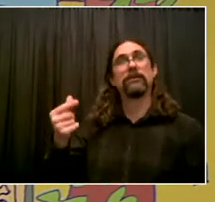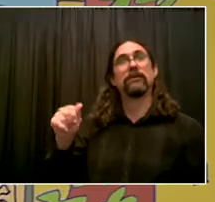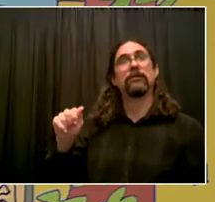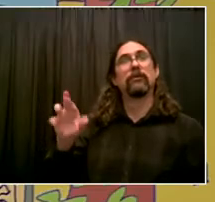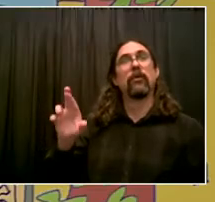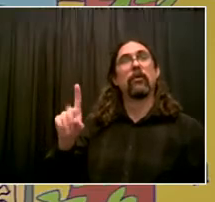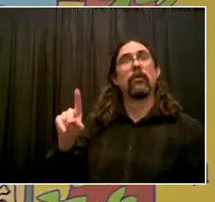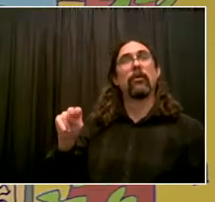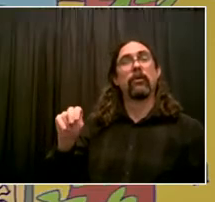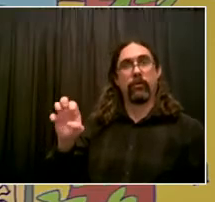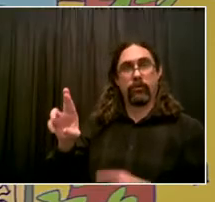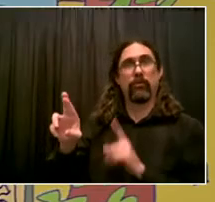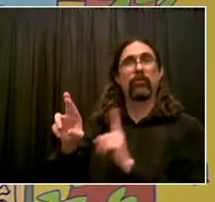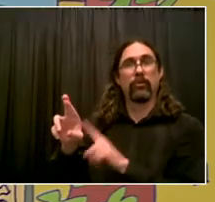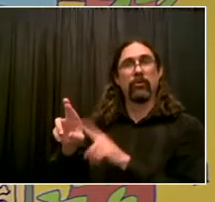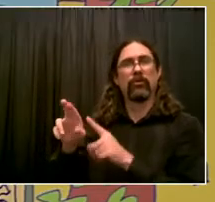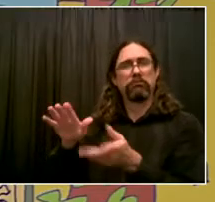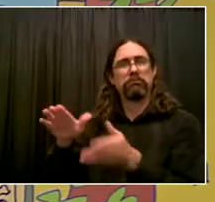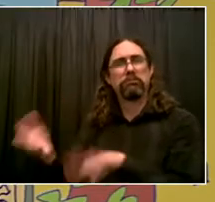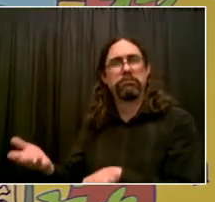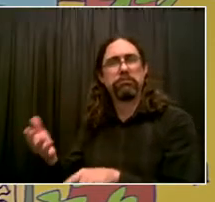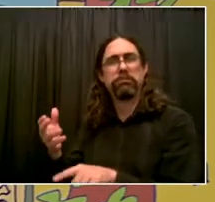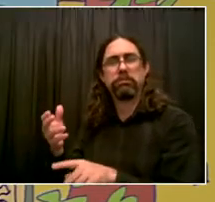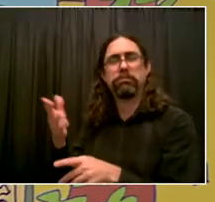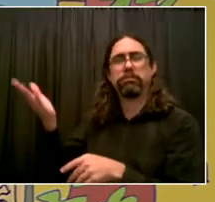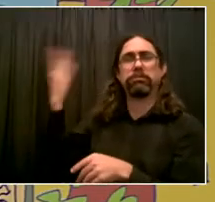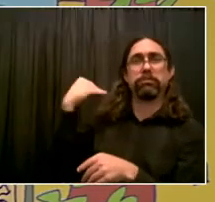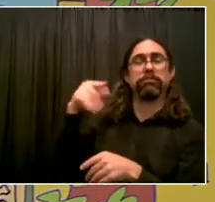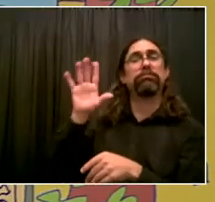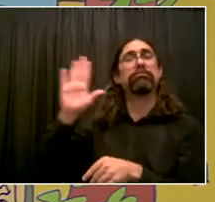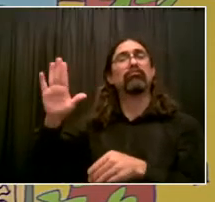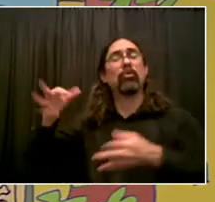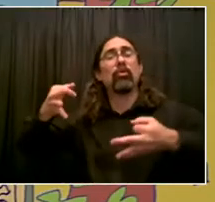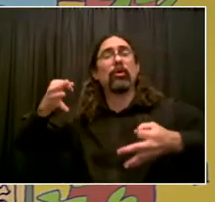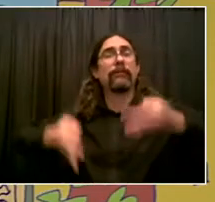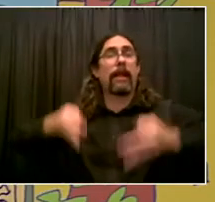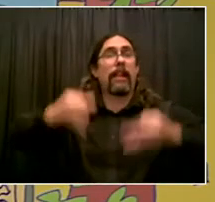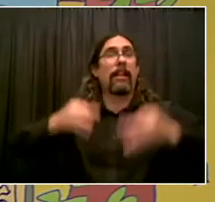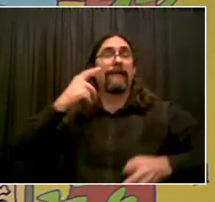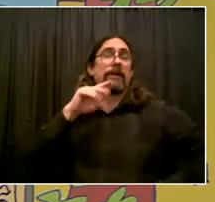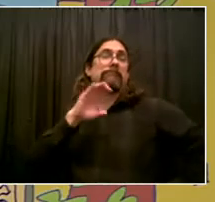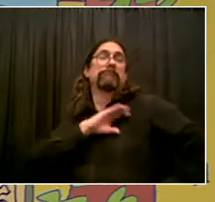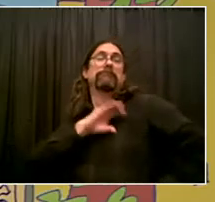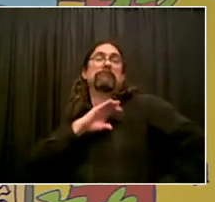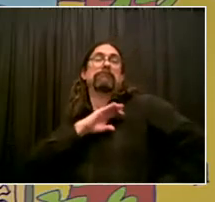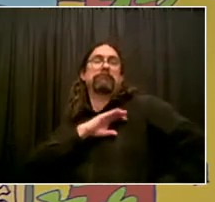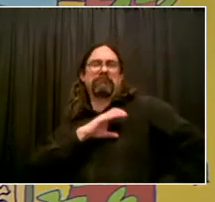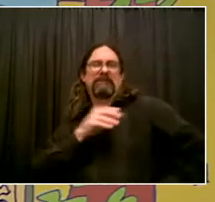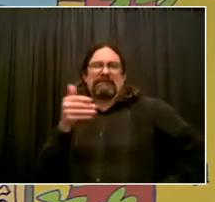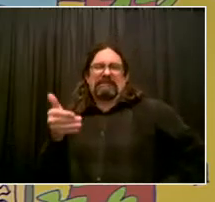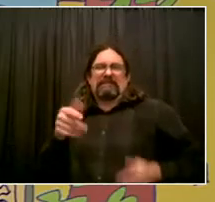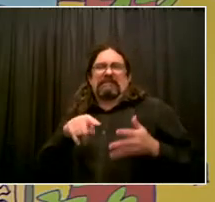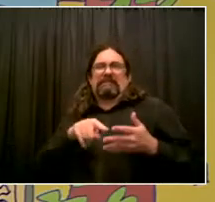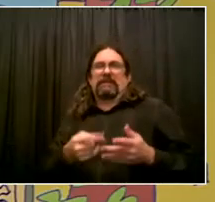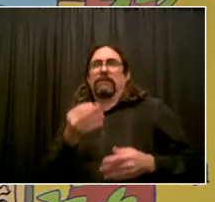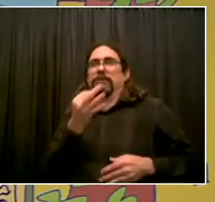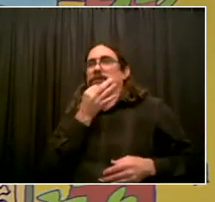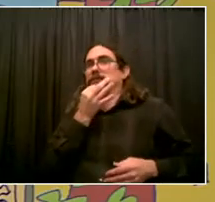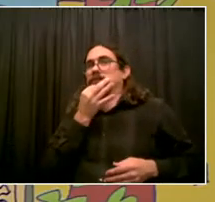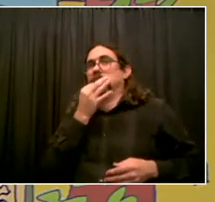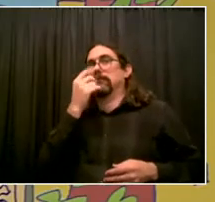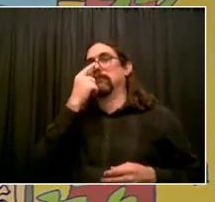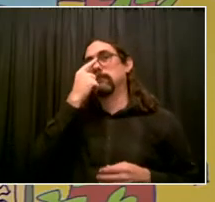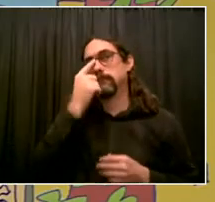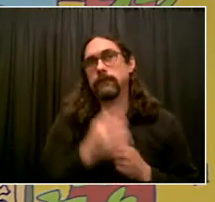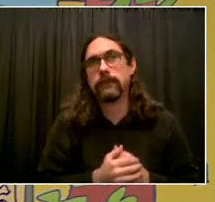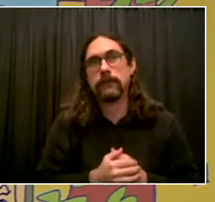you're not being required to testify in it. Nonetheless, can you talk about the fact that the family is still